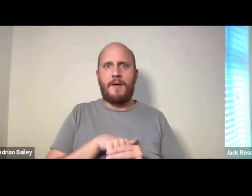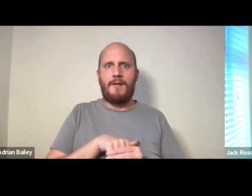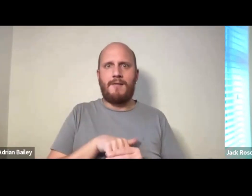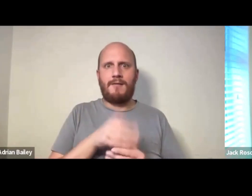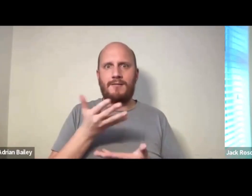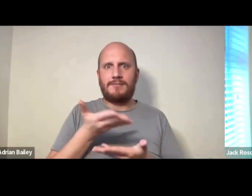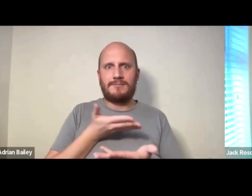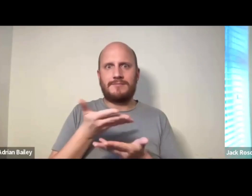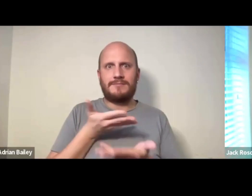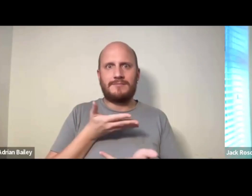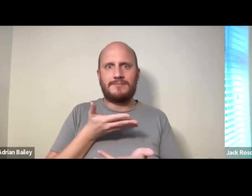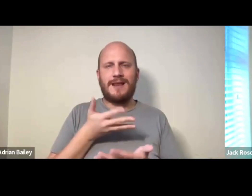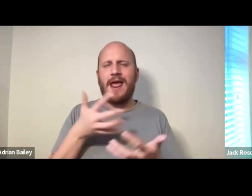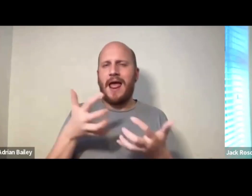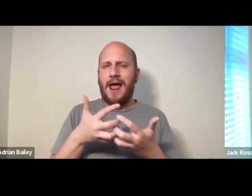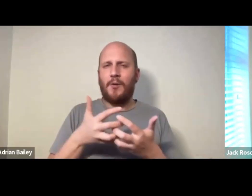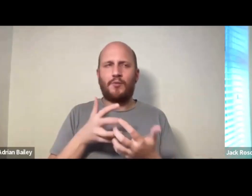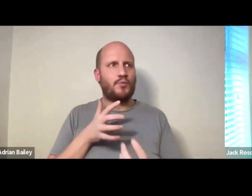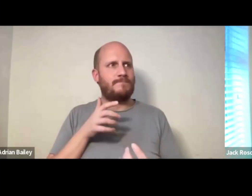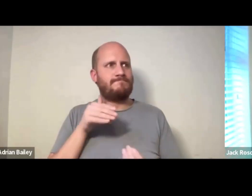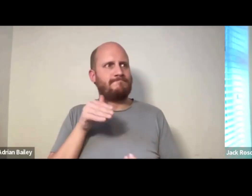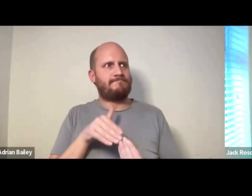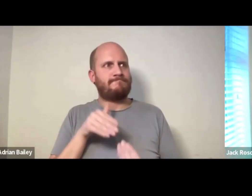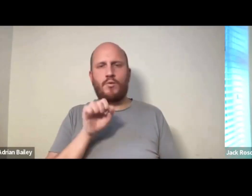It's finding a way to fit that to the situation, I think.